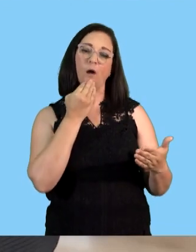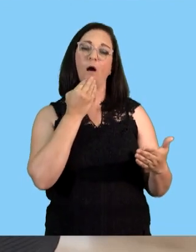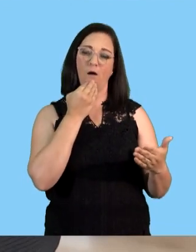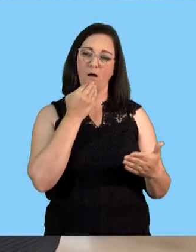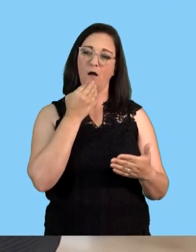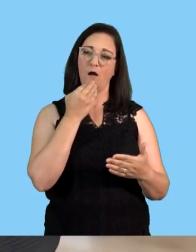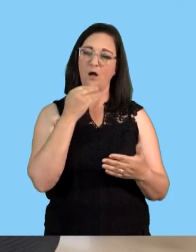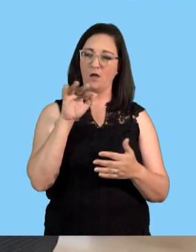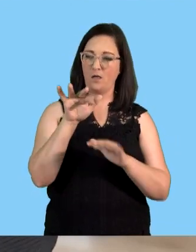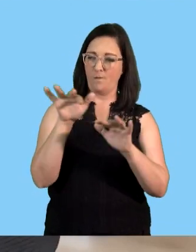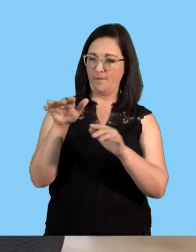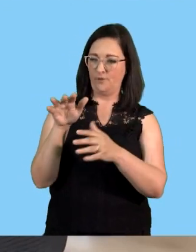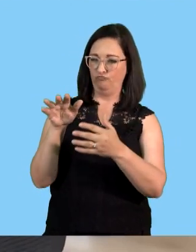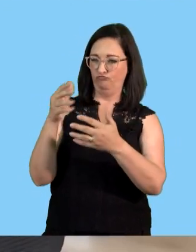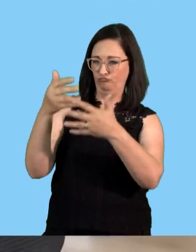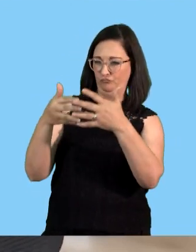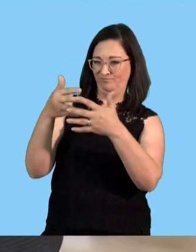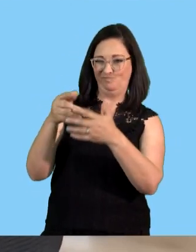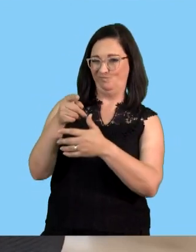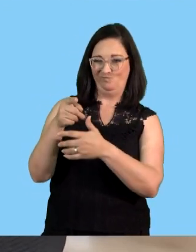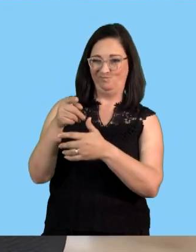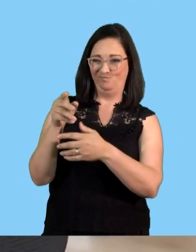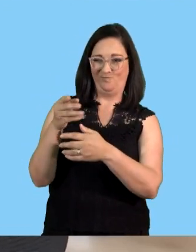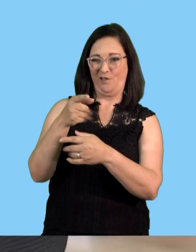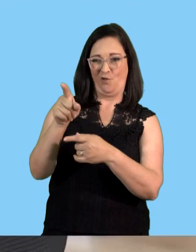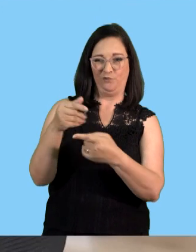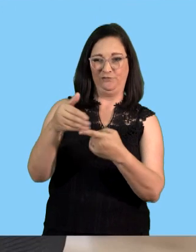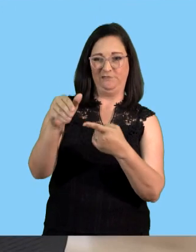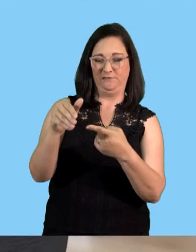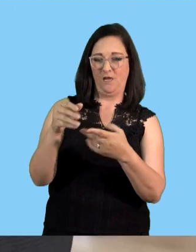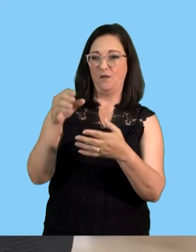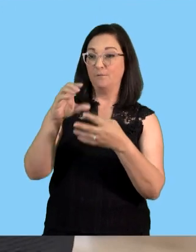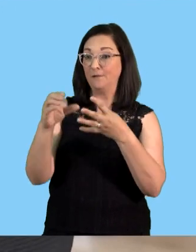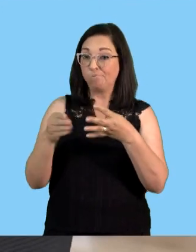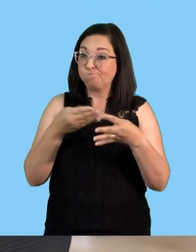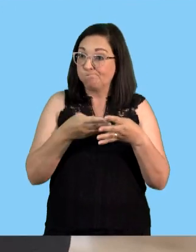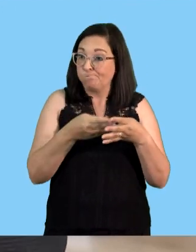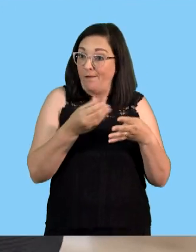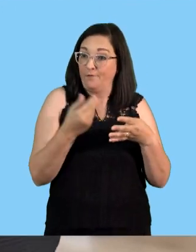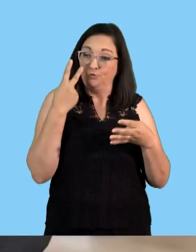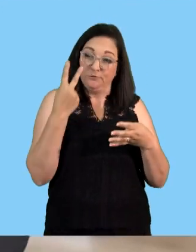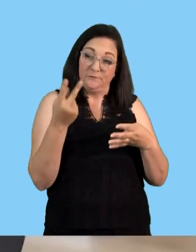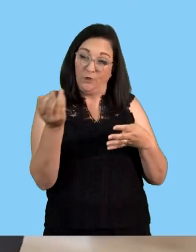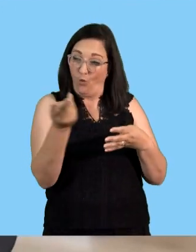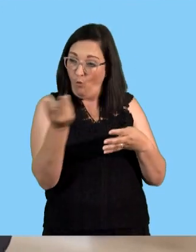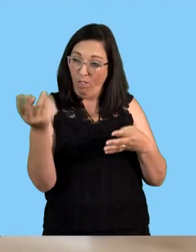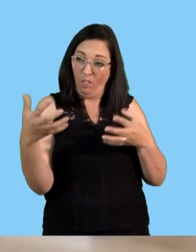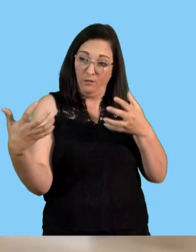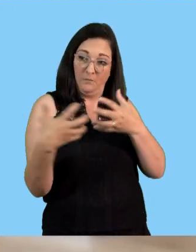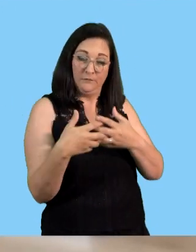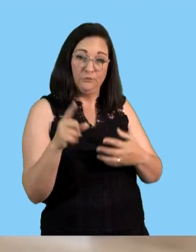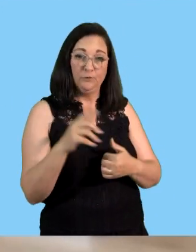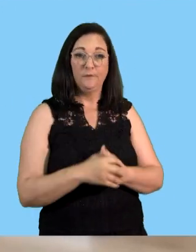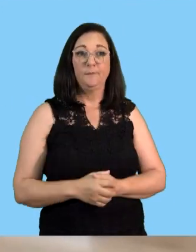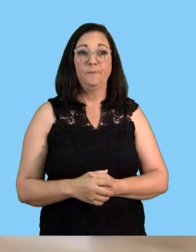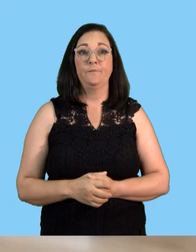screening process, we are able to say, this one does not meet the criteria because we've already set the criteria. Right, now the last